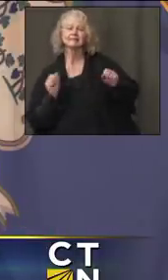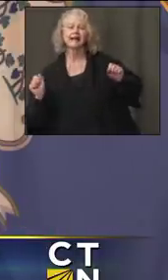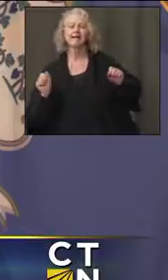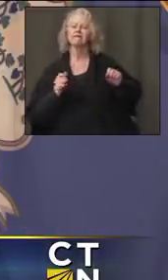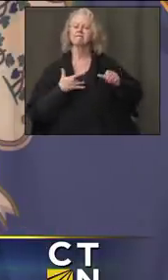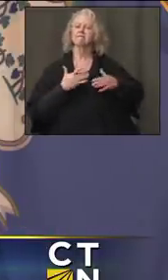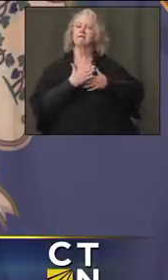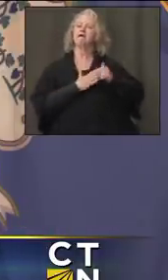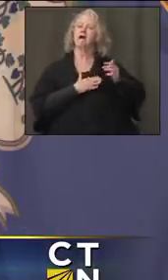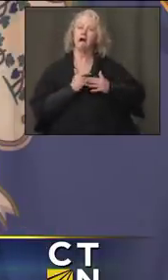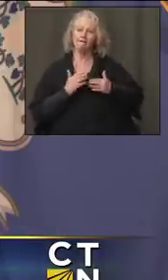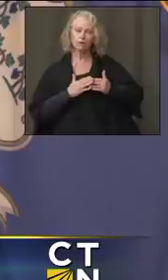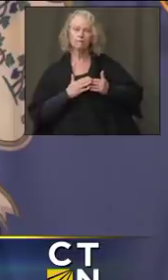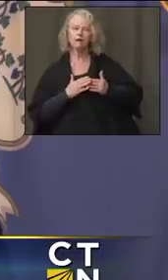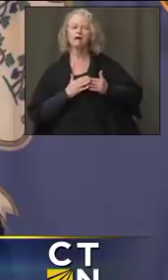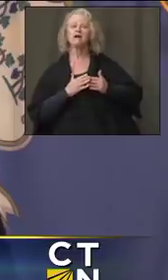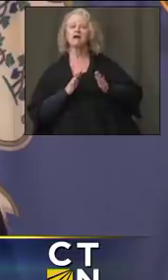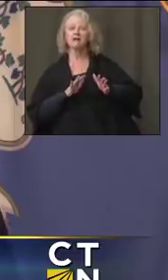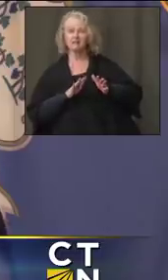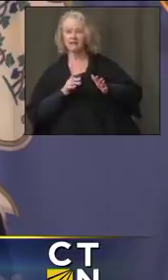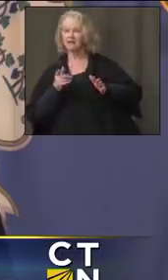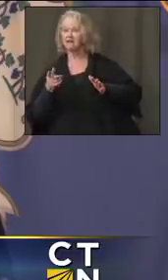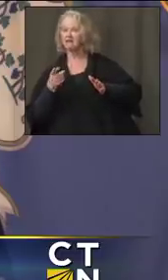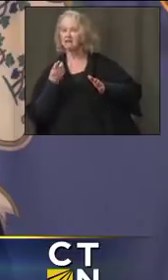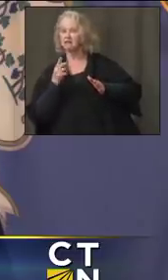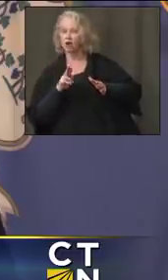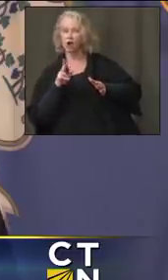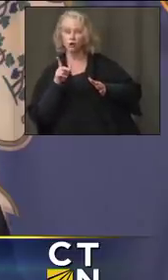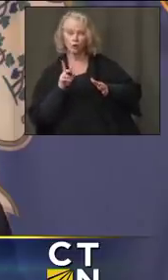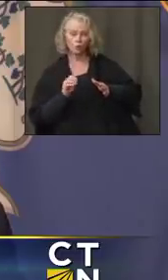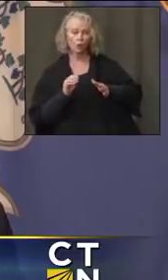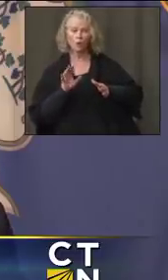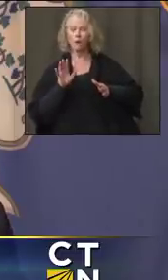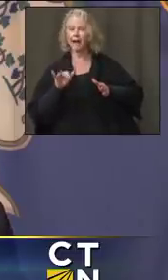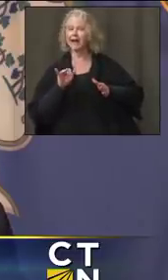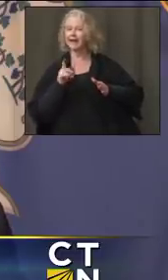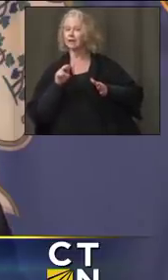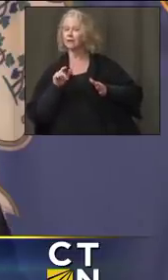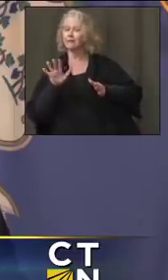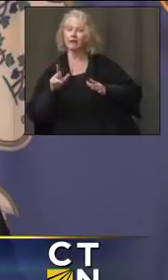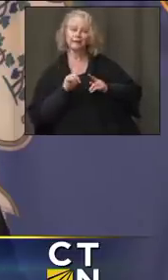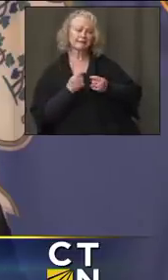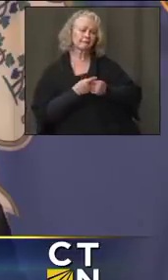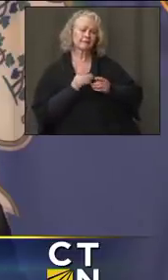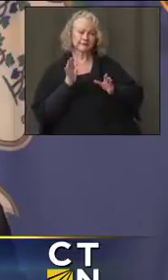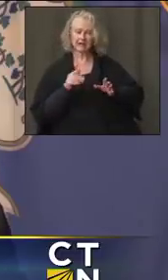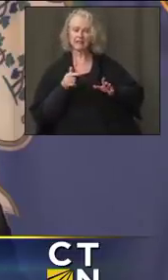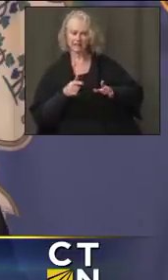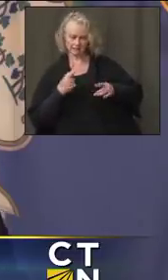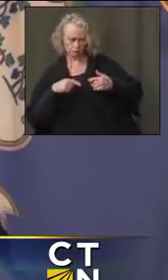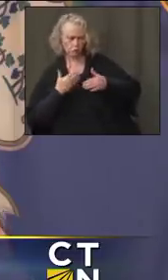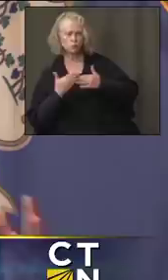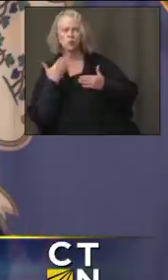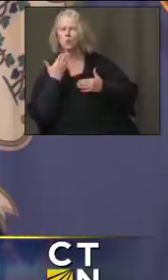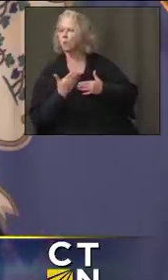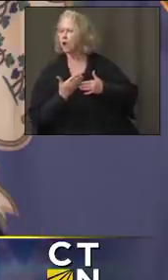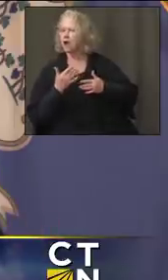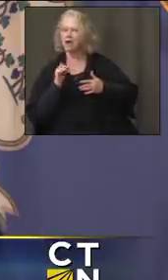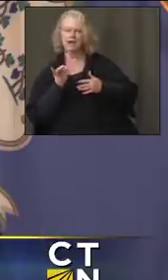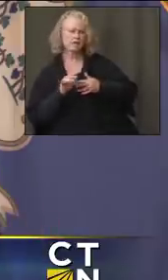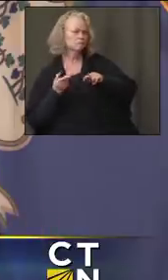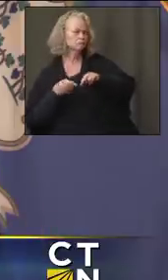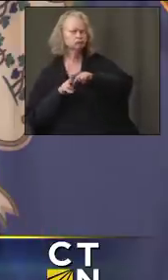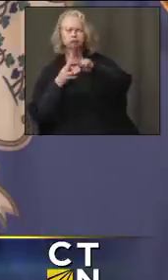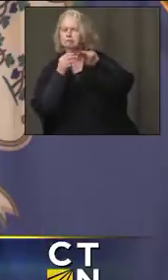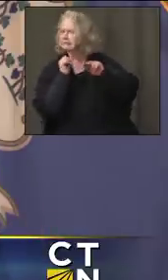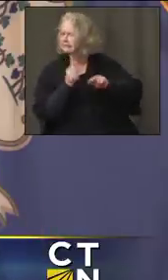feel comfortable. And then with Dr. Koh and Indra and their amazing team step forward and say, this is working. We didn't see a spike. The restaurants